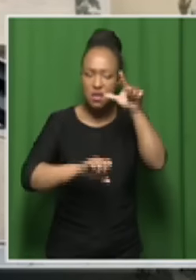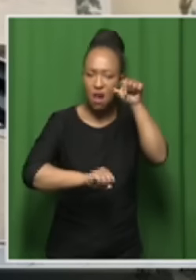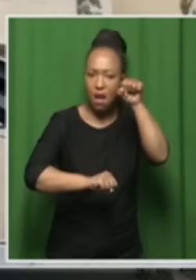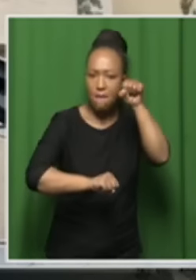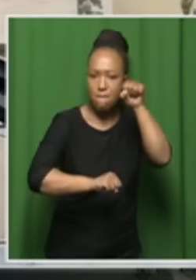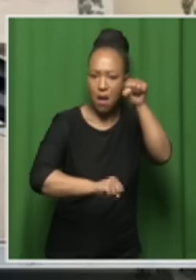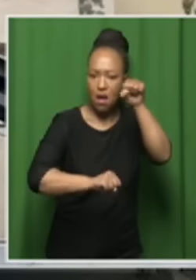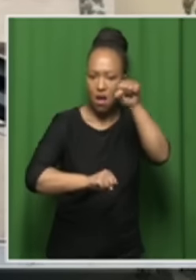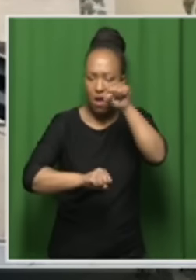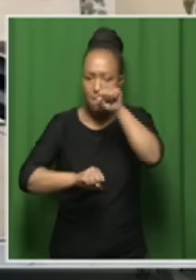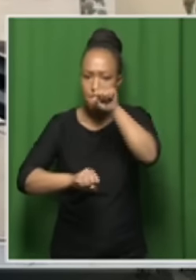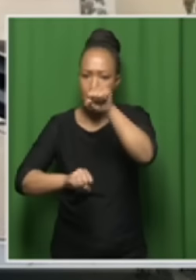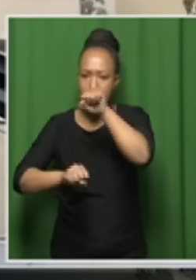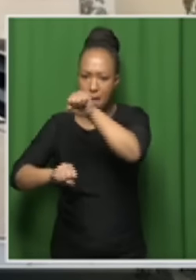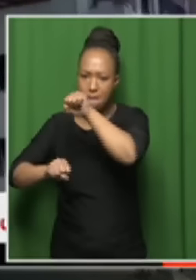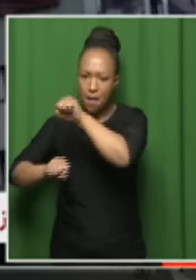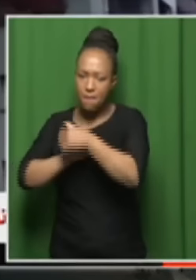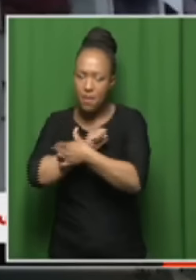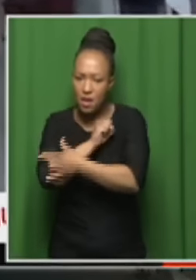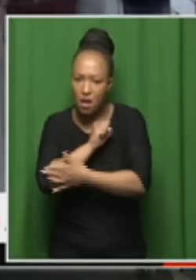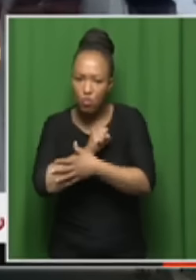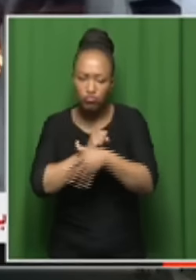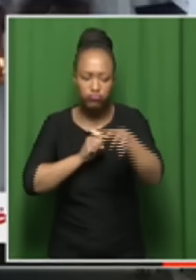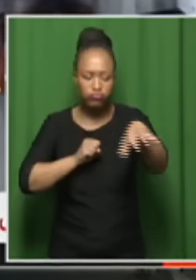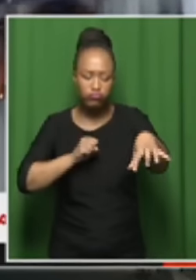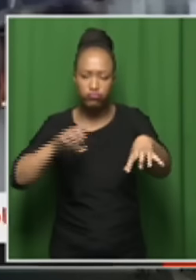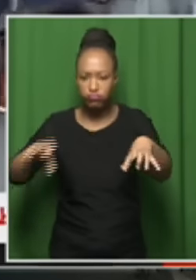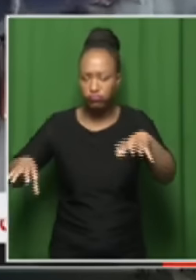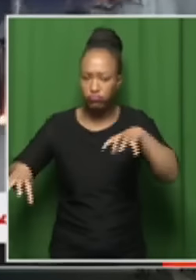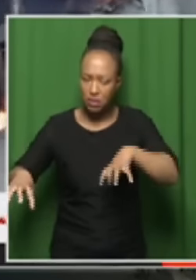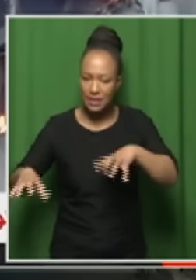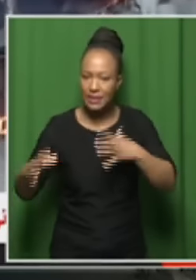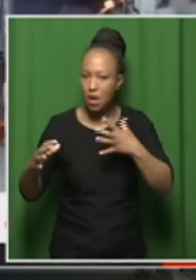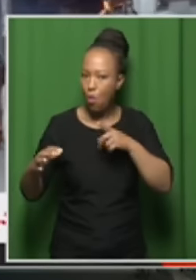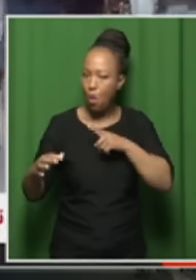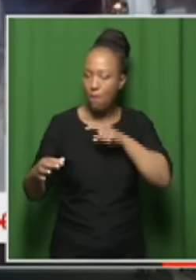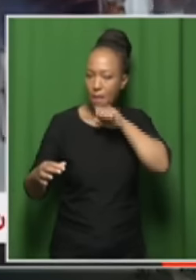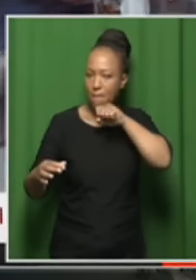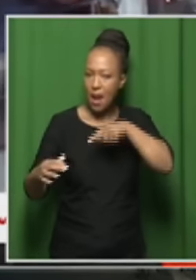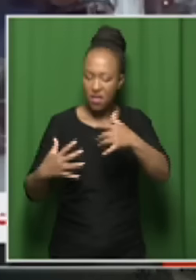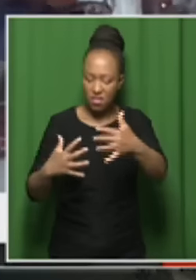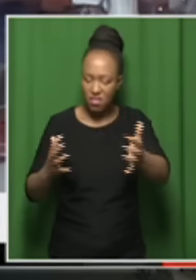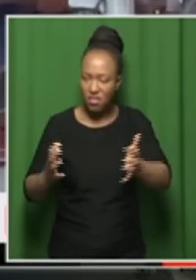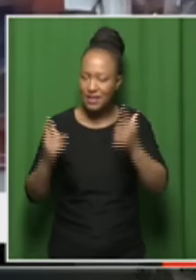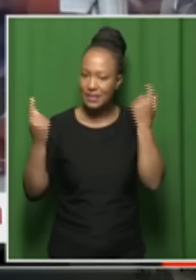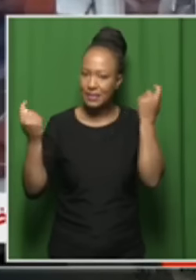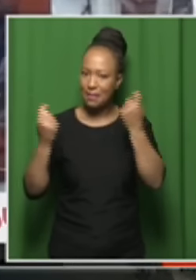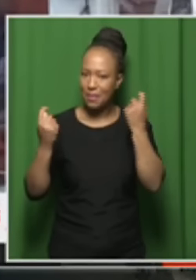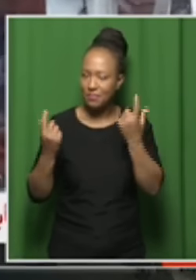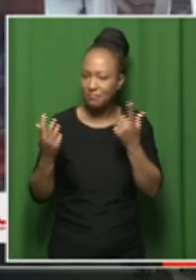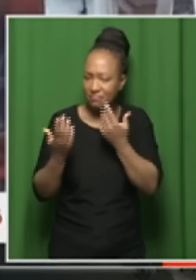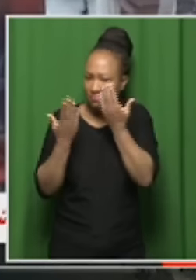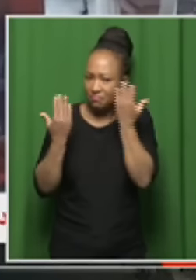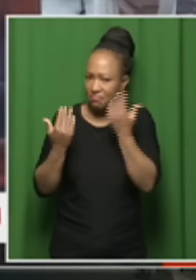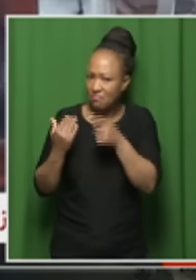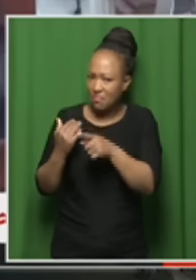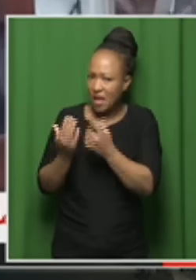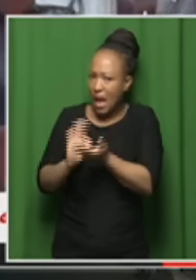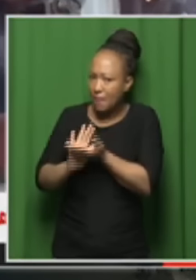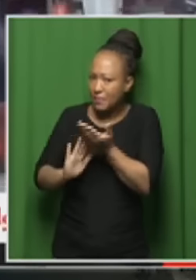around the country, which is perhaps going to threaten what's going on. I don't know if you want to give us a little bit of an update on this and what's expected on